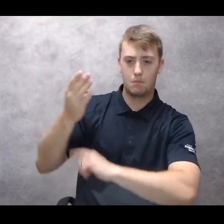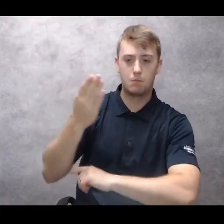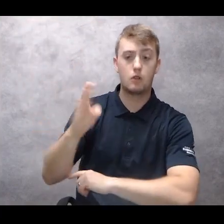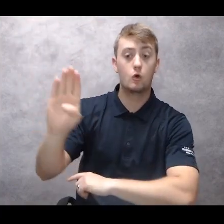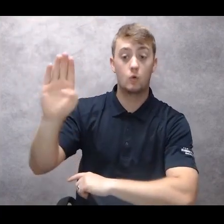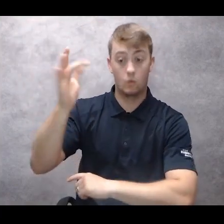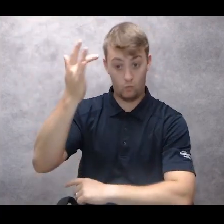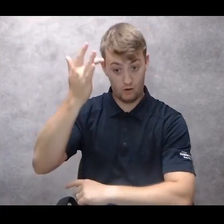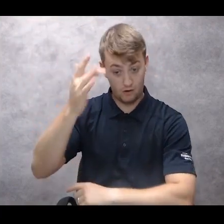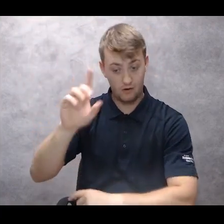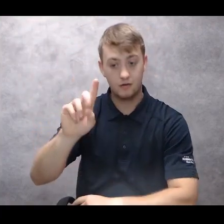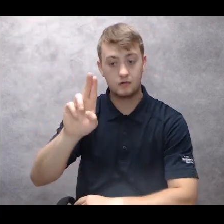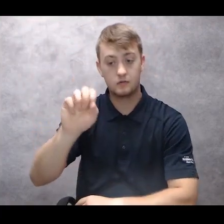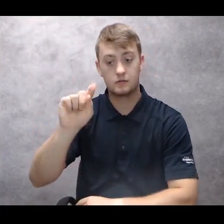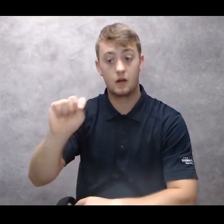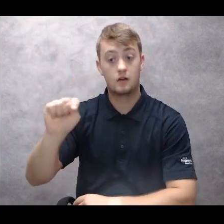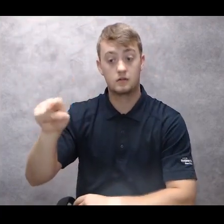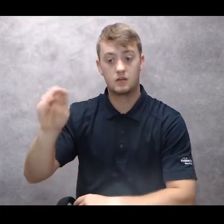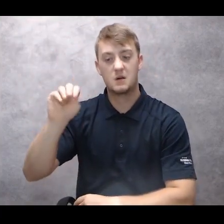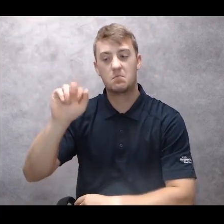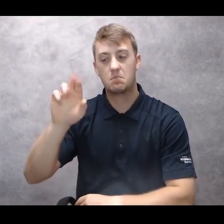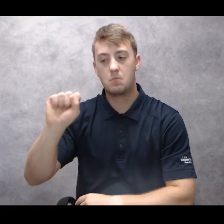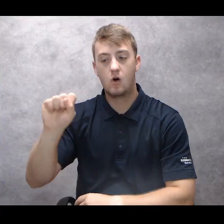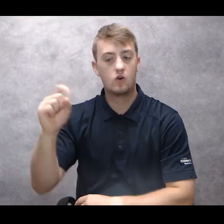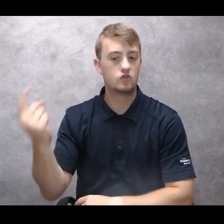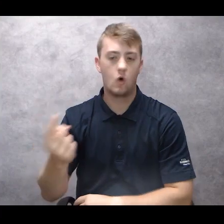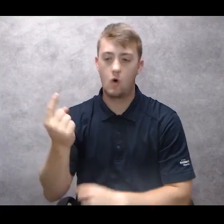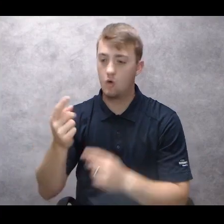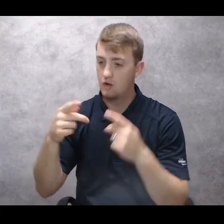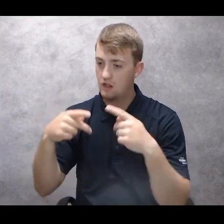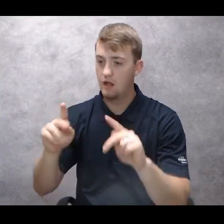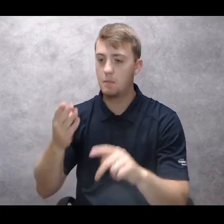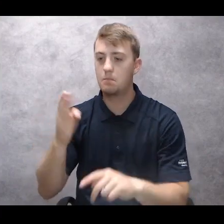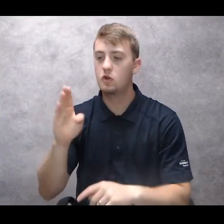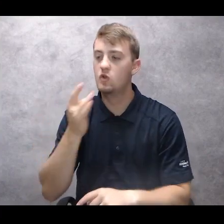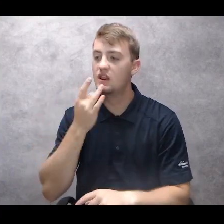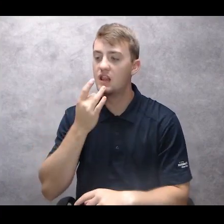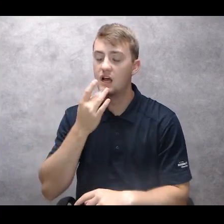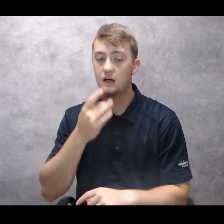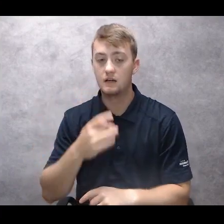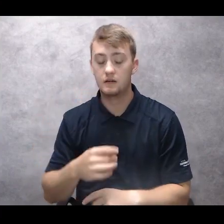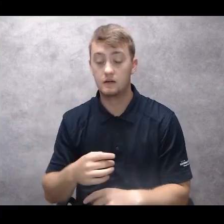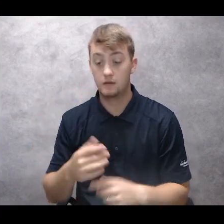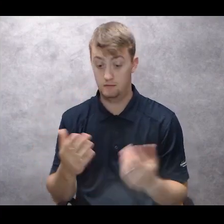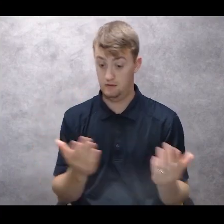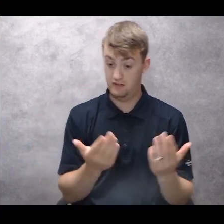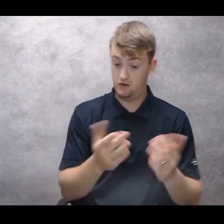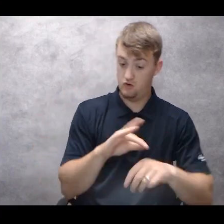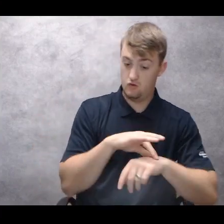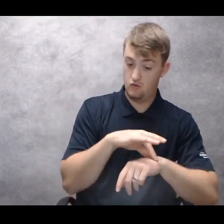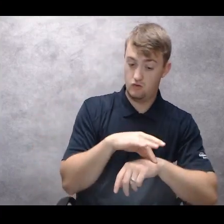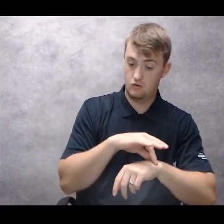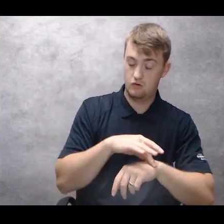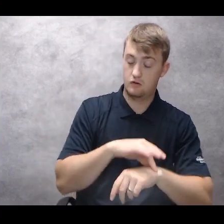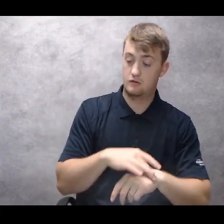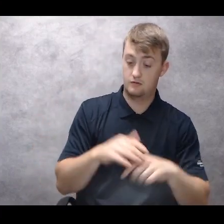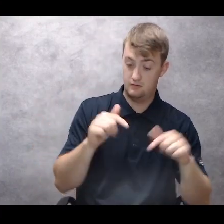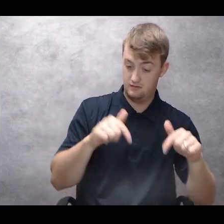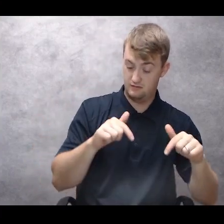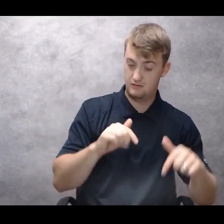blue? That's because the dust on Mars only allows the blue light. On